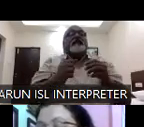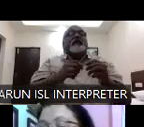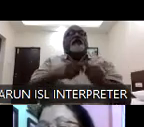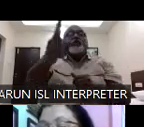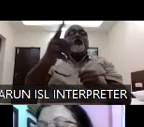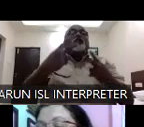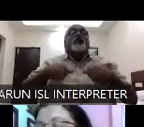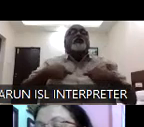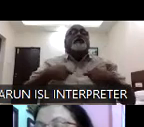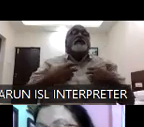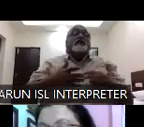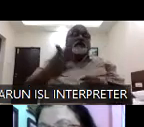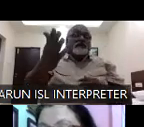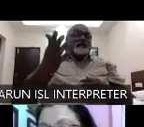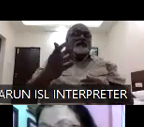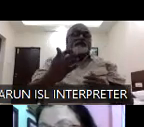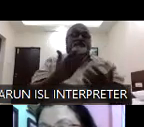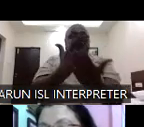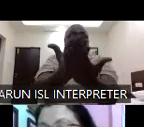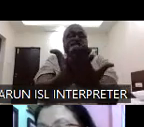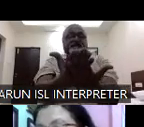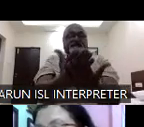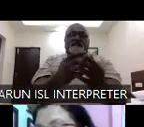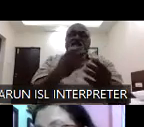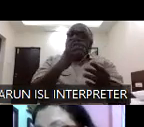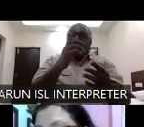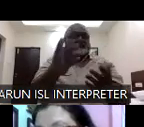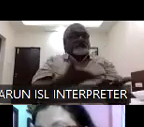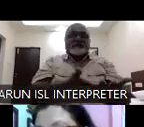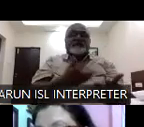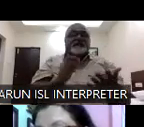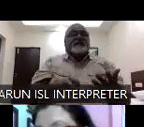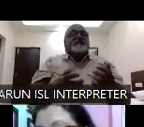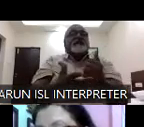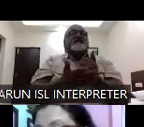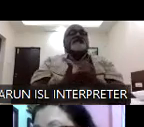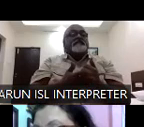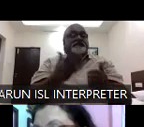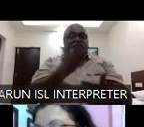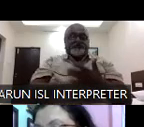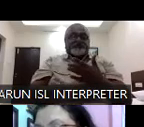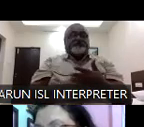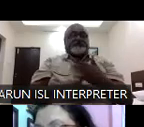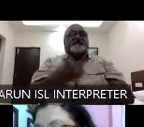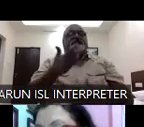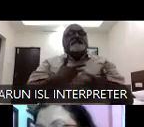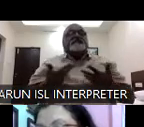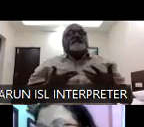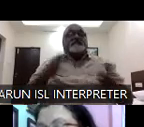case in the High Court or any particular court to get that kind of safety from